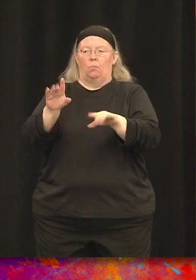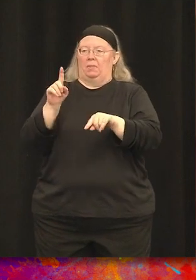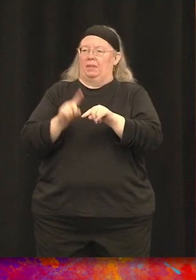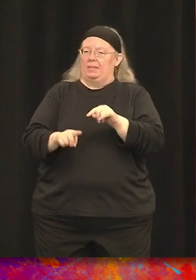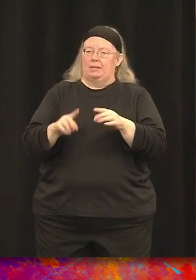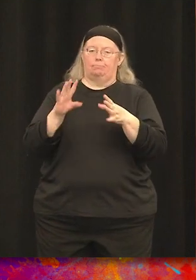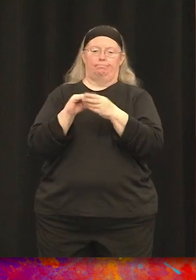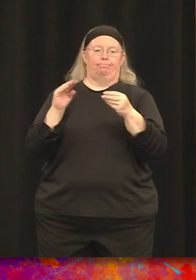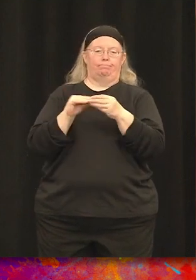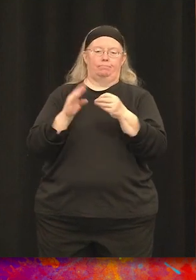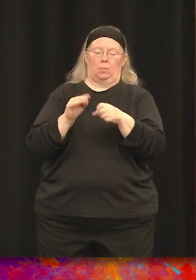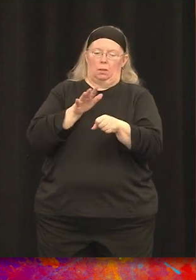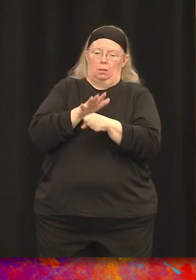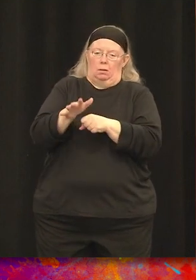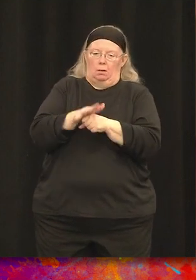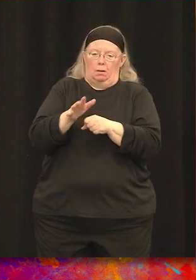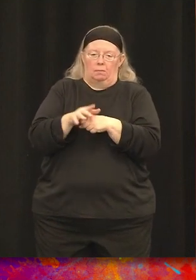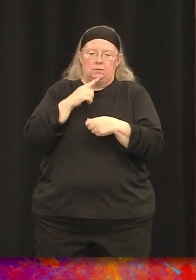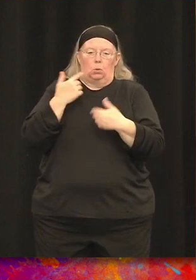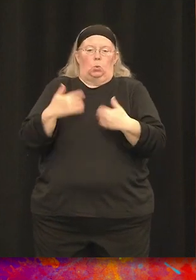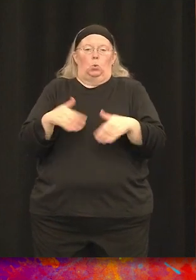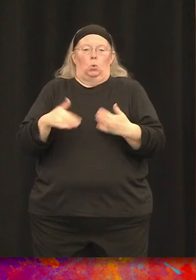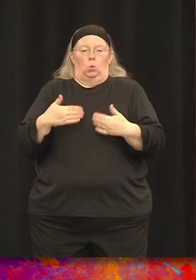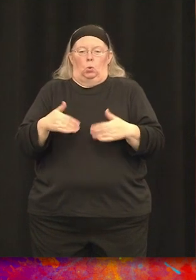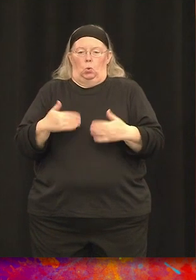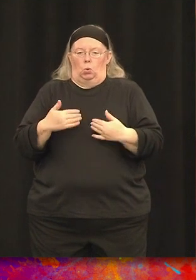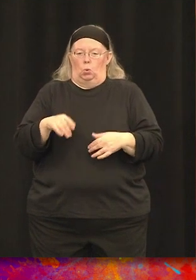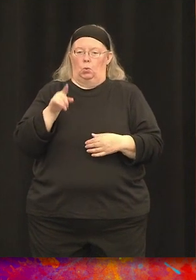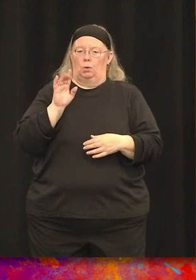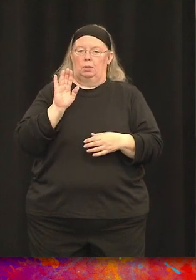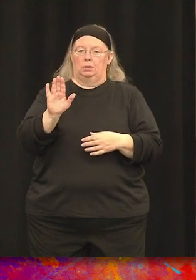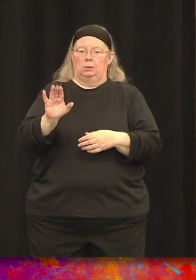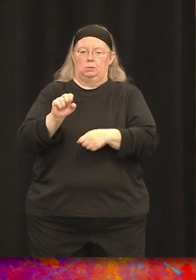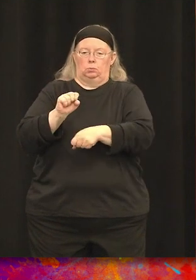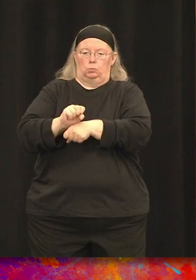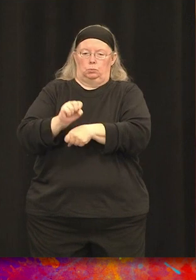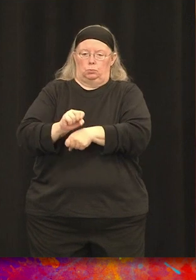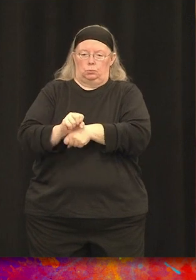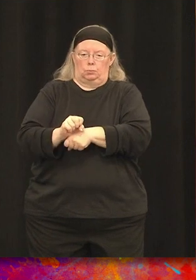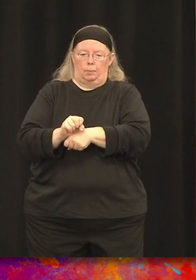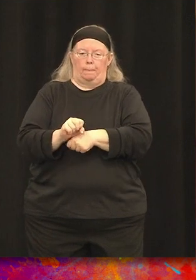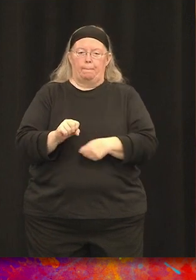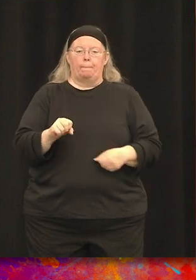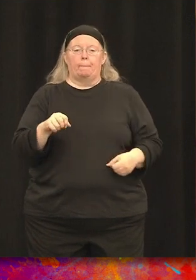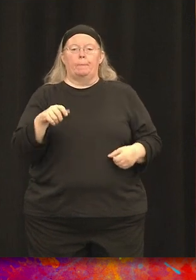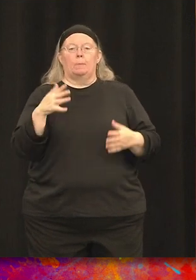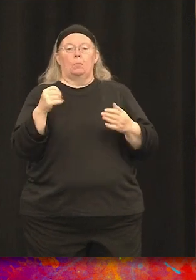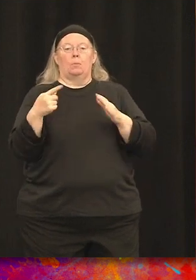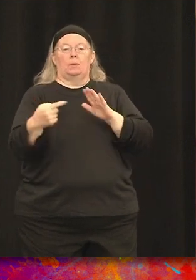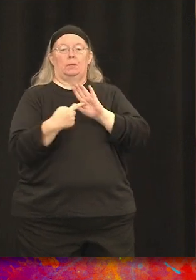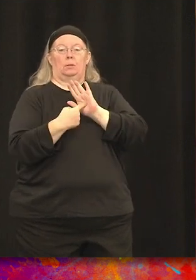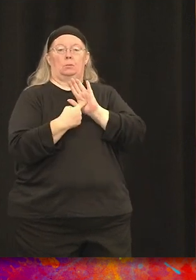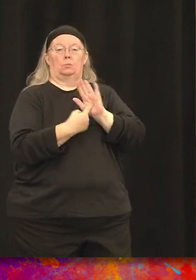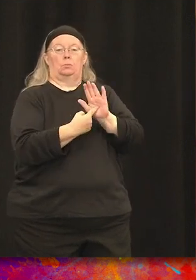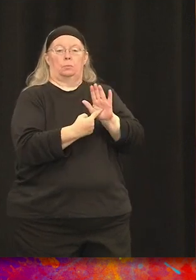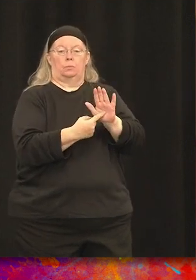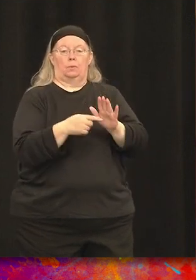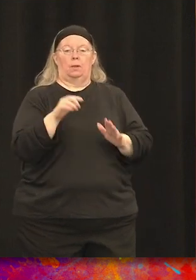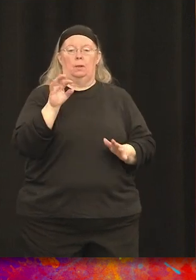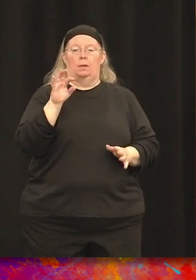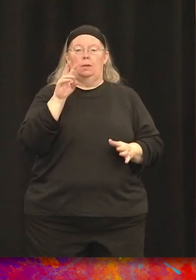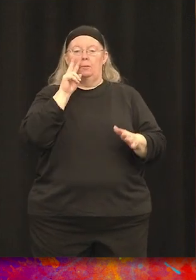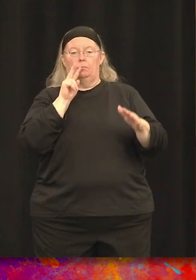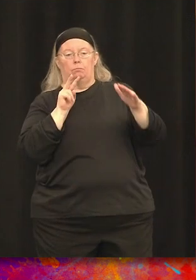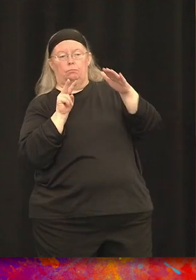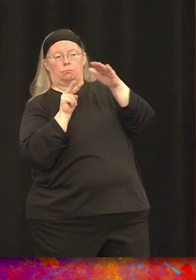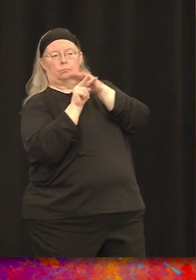to present the Foresight Award to Mani Iyer for his untiring dedication and commitment to